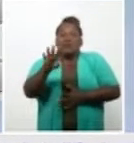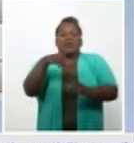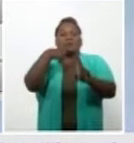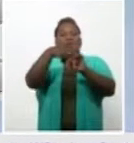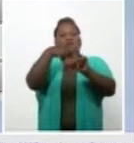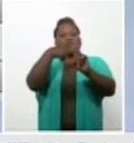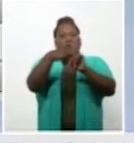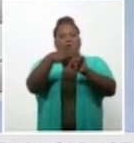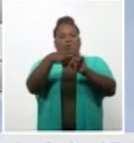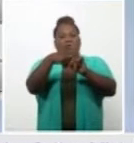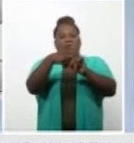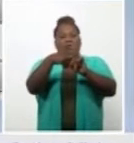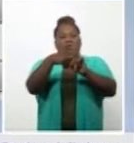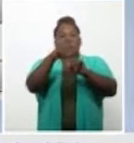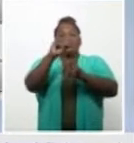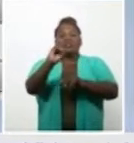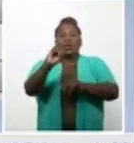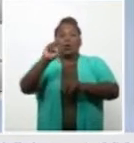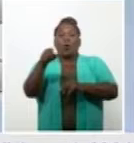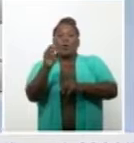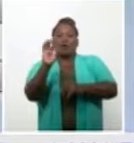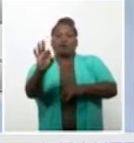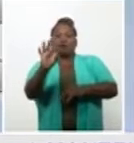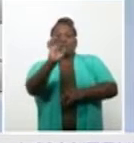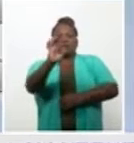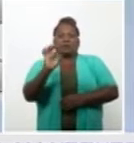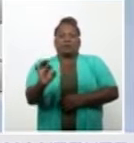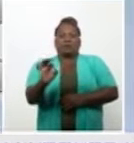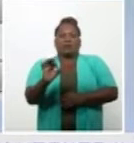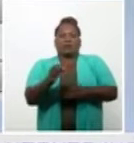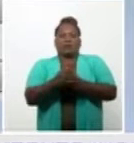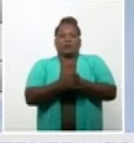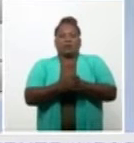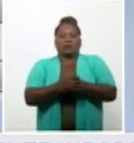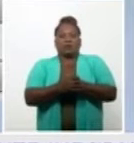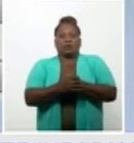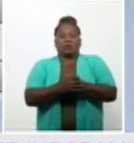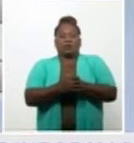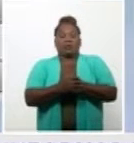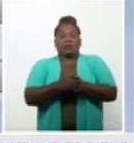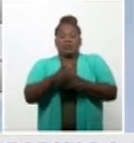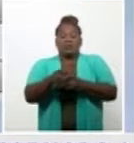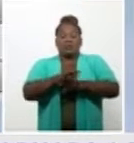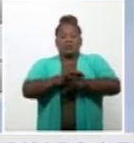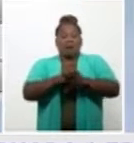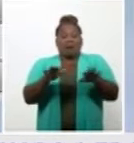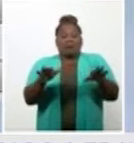15 tested positive for COVID-19 for 0.8%.